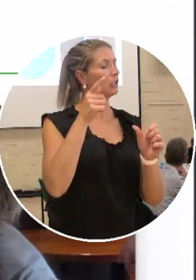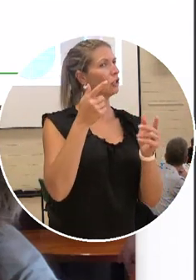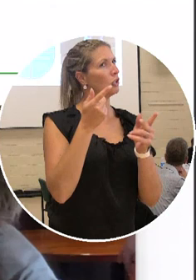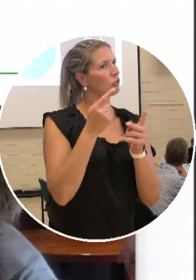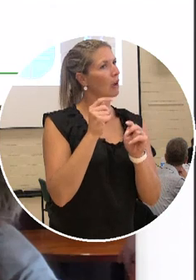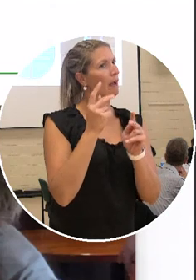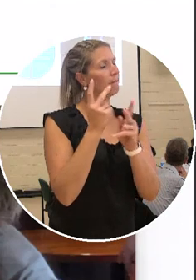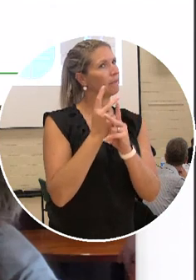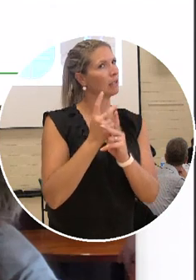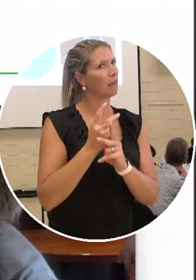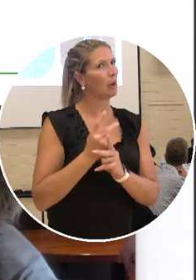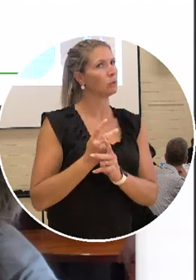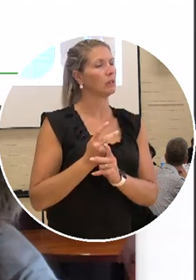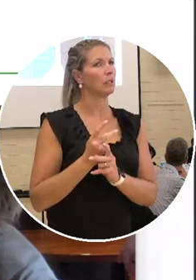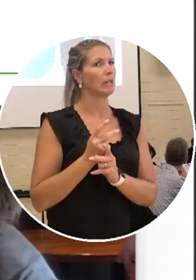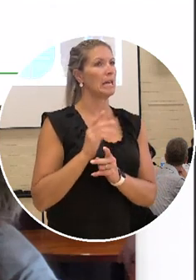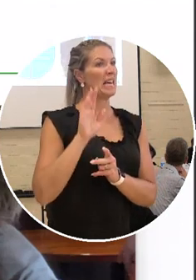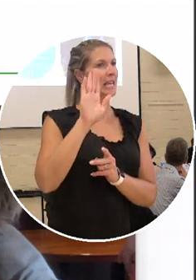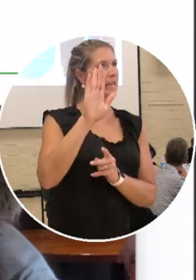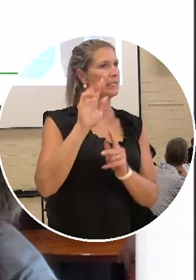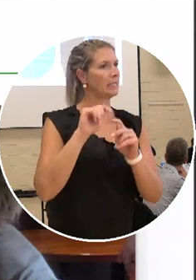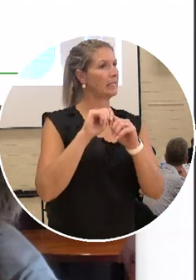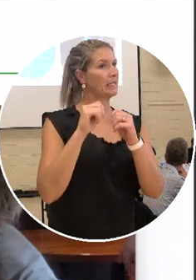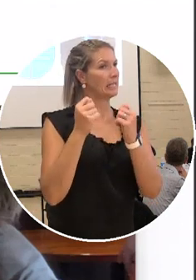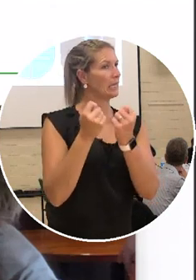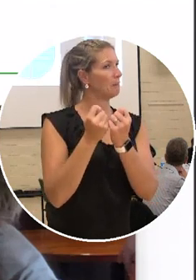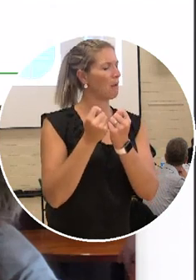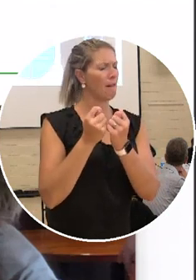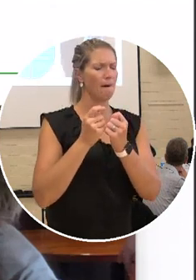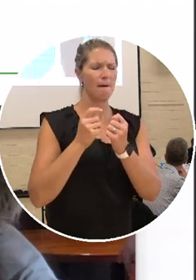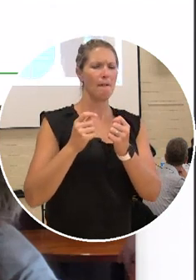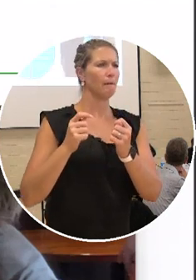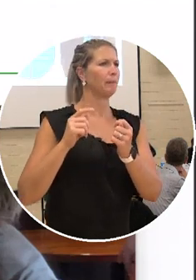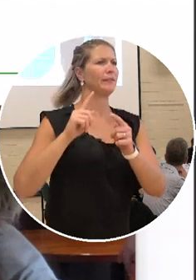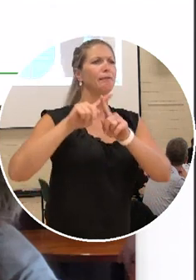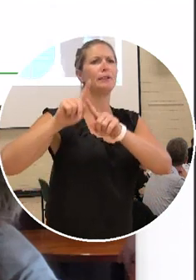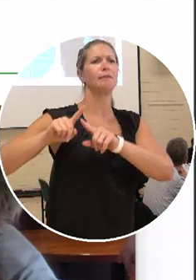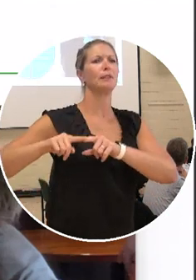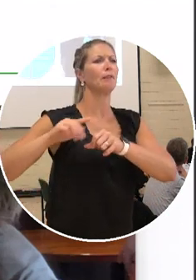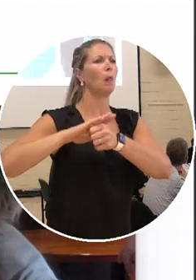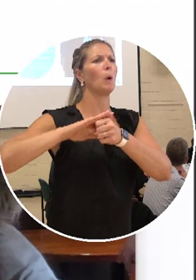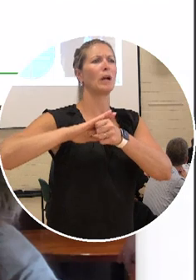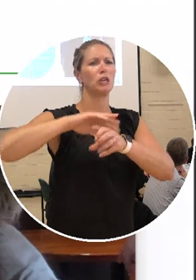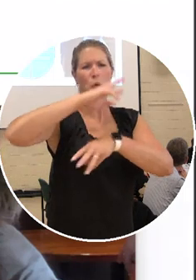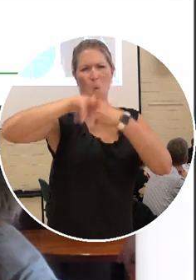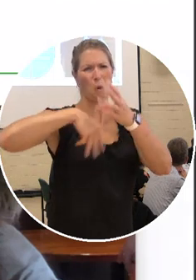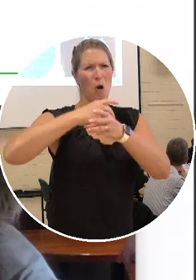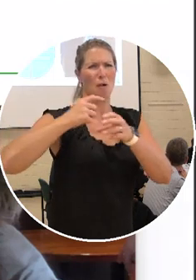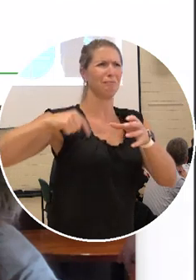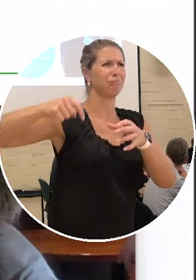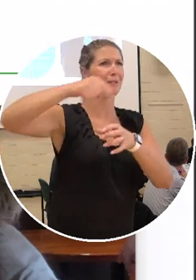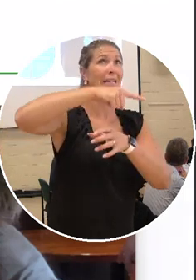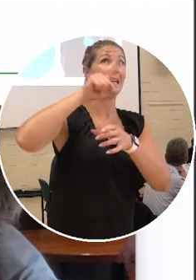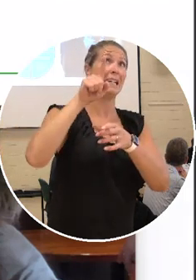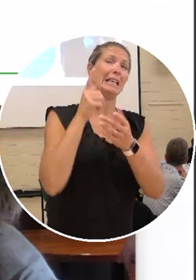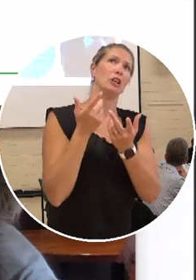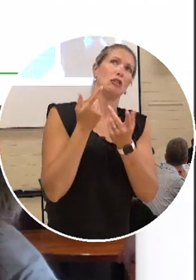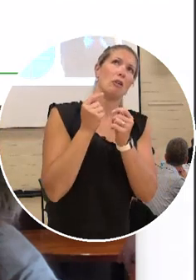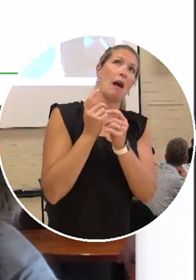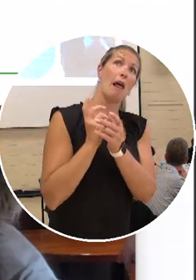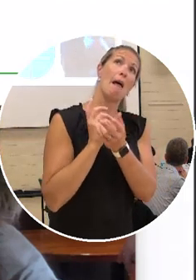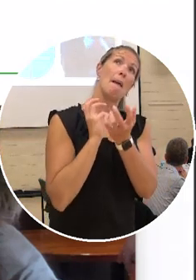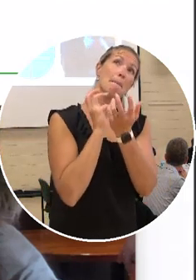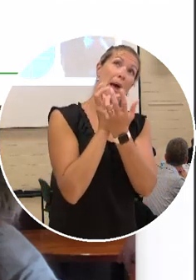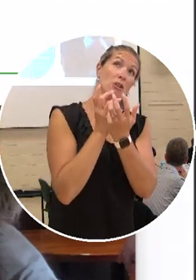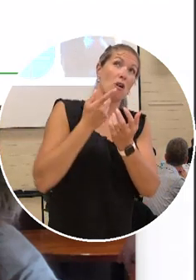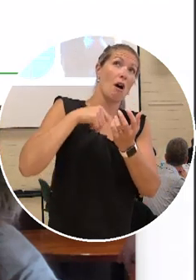his worldwide team right now to incorporate us, the Newfoundland Labrador English School District, into that worldwide community of deep